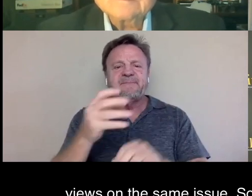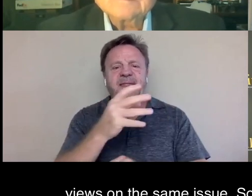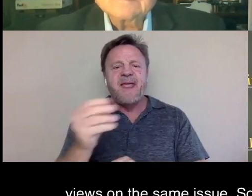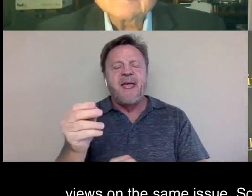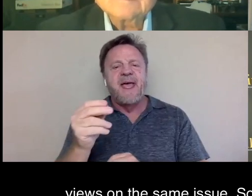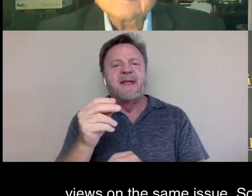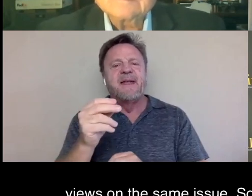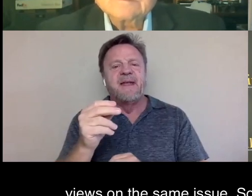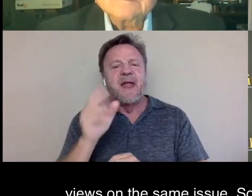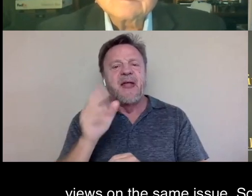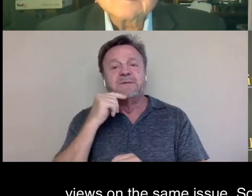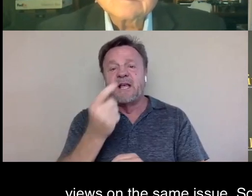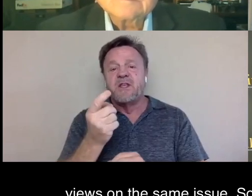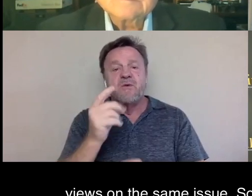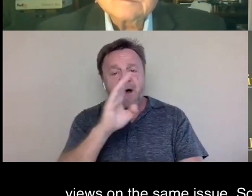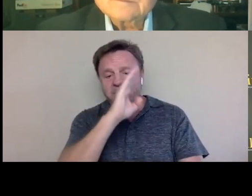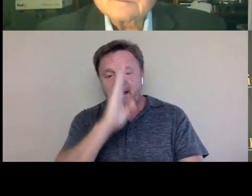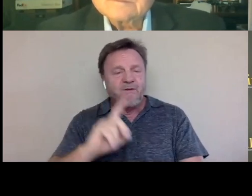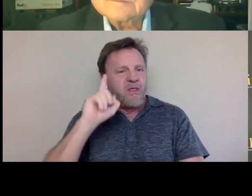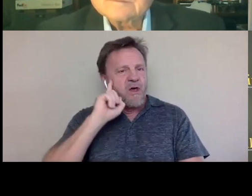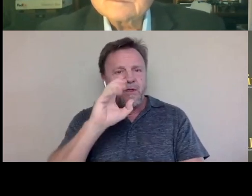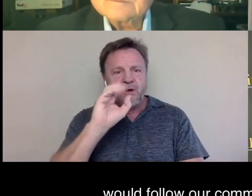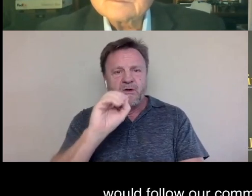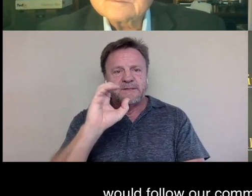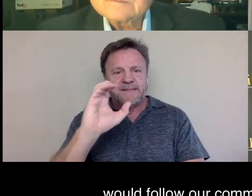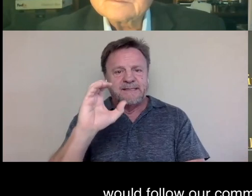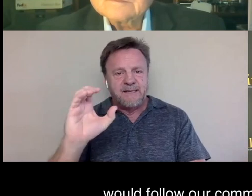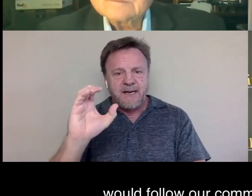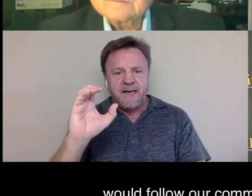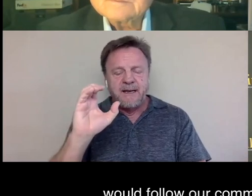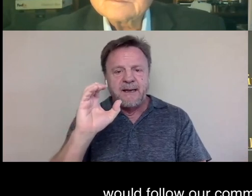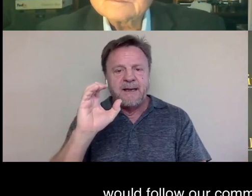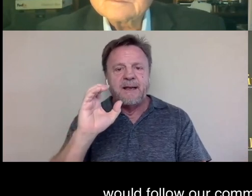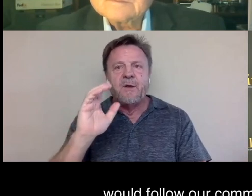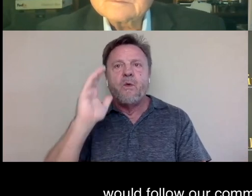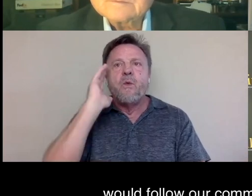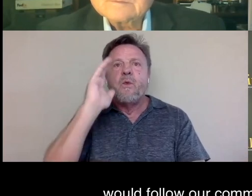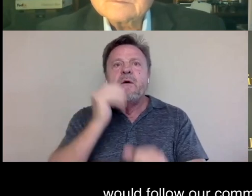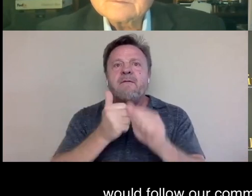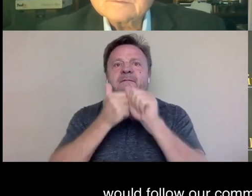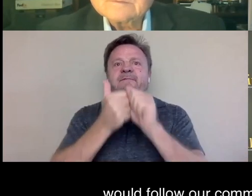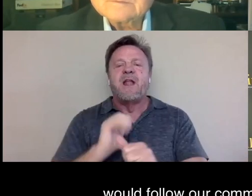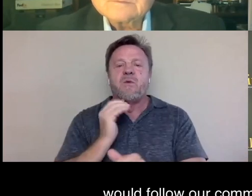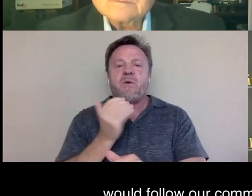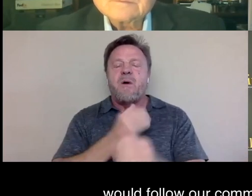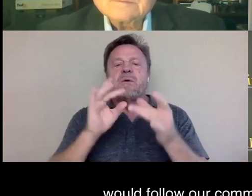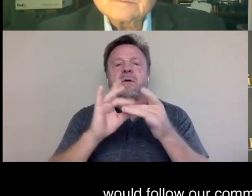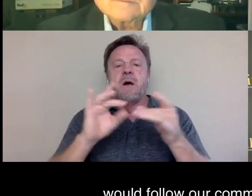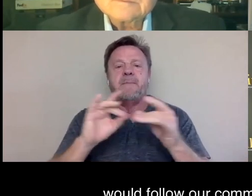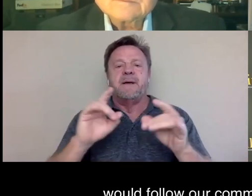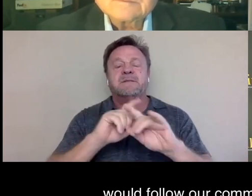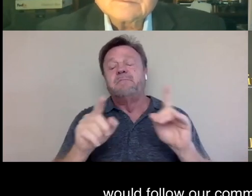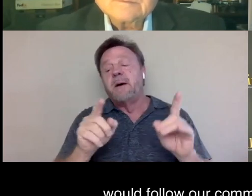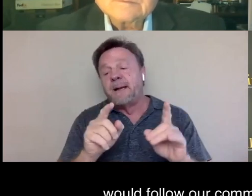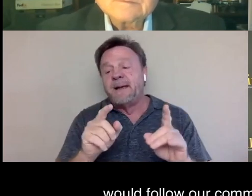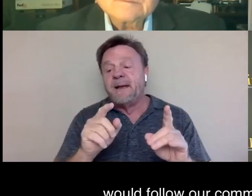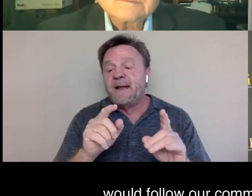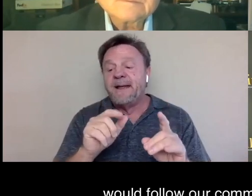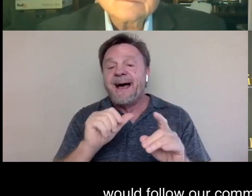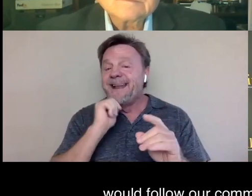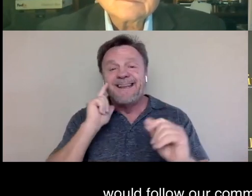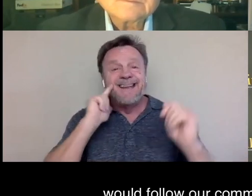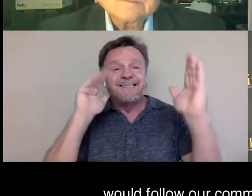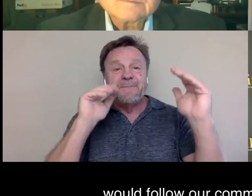I would tell you, I never thought that OCC would follow our comments, but I then didn't expect 90